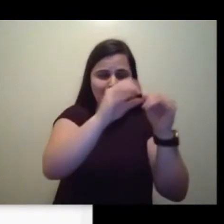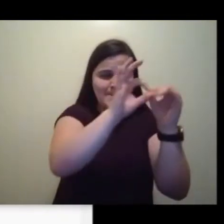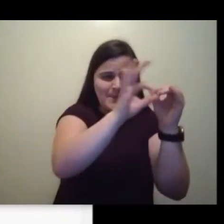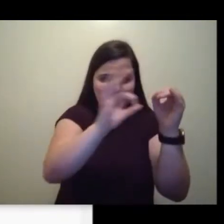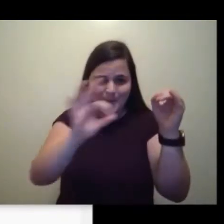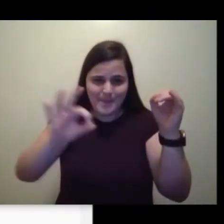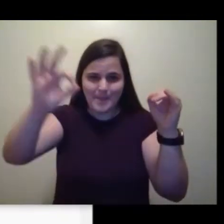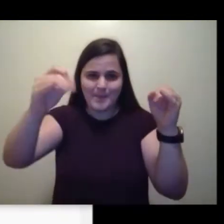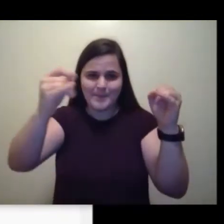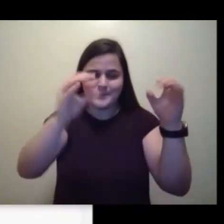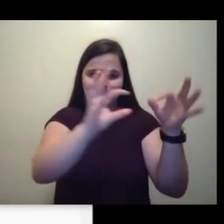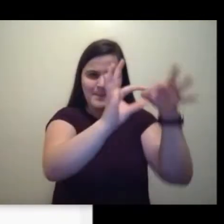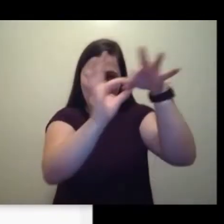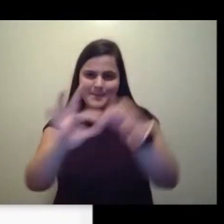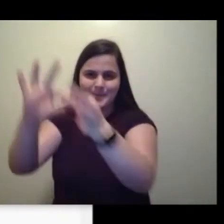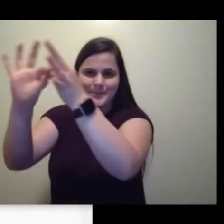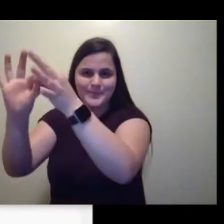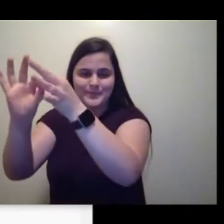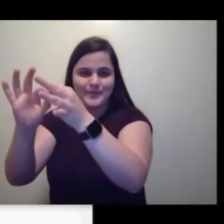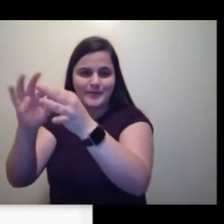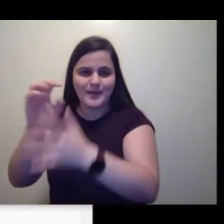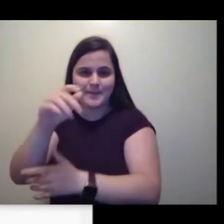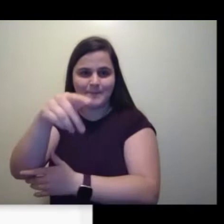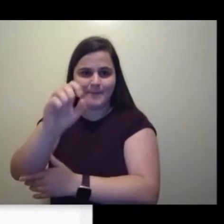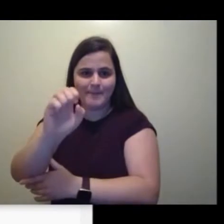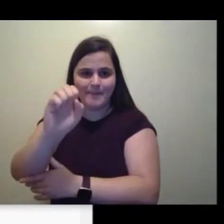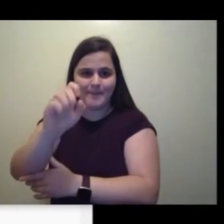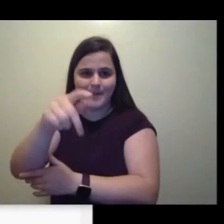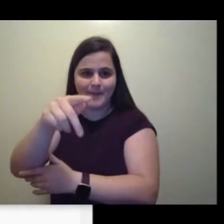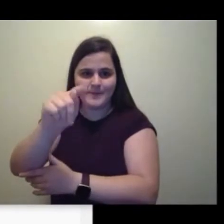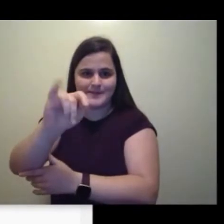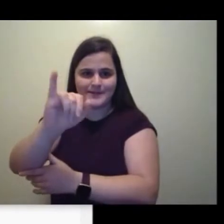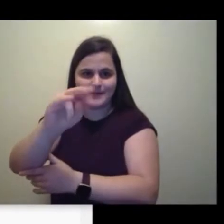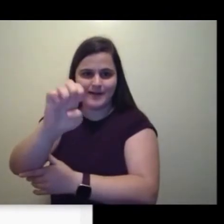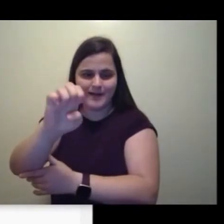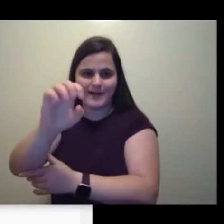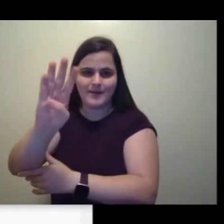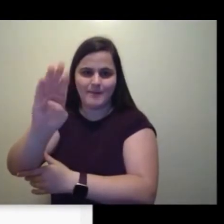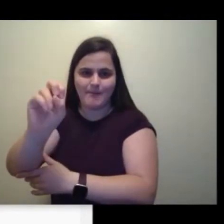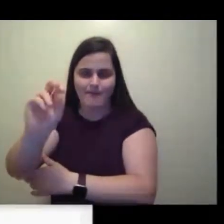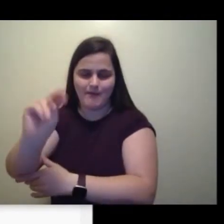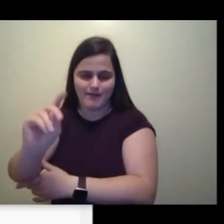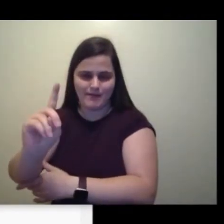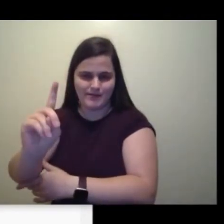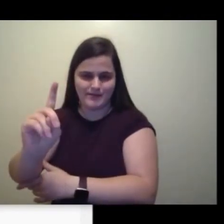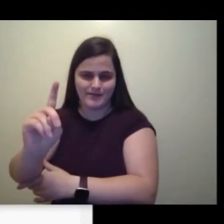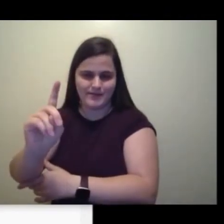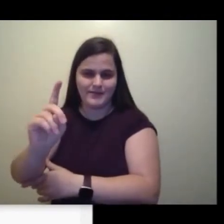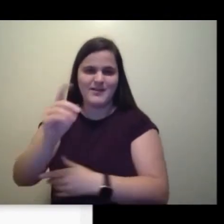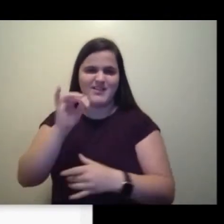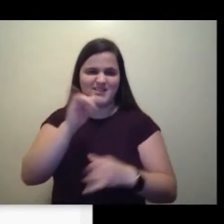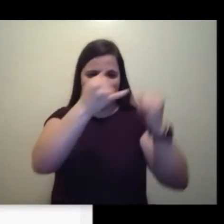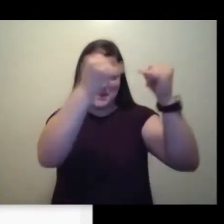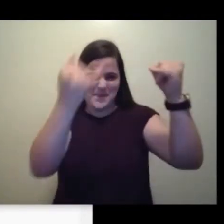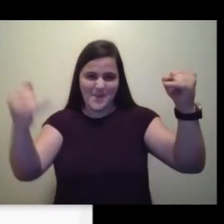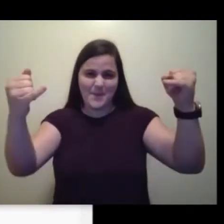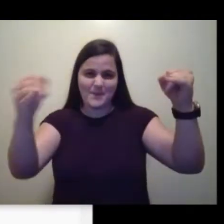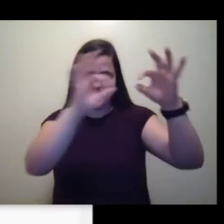string of beads. These strings get twisted and folded into a final protein